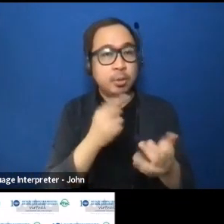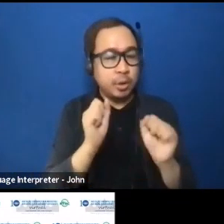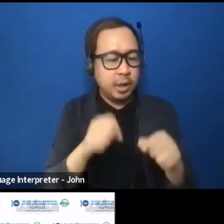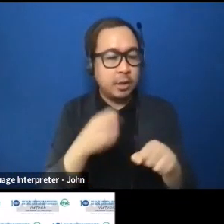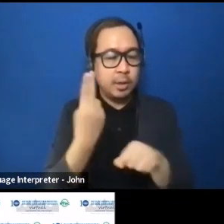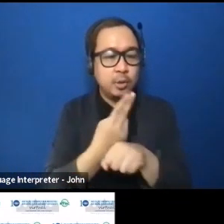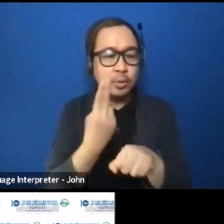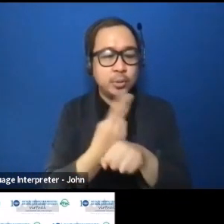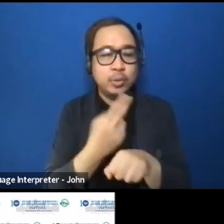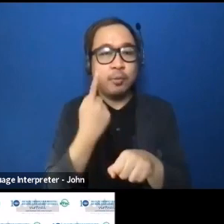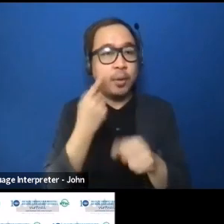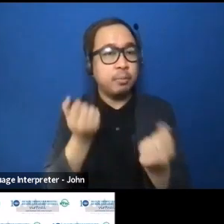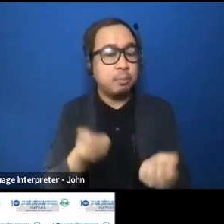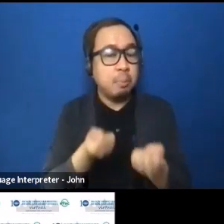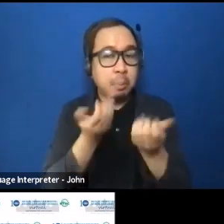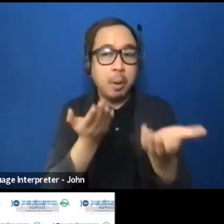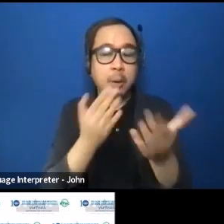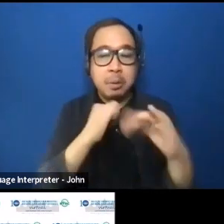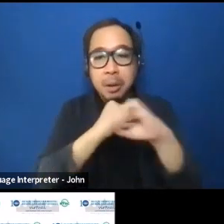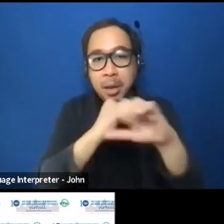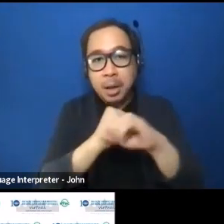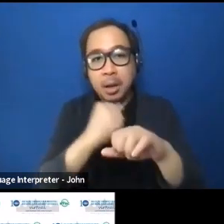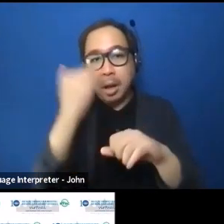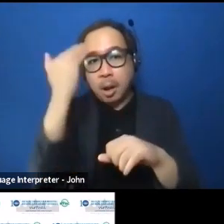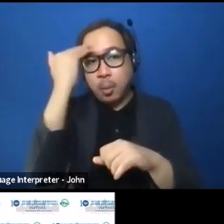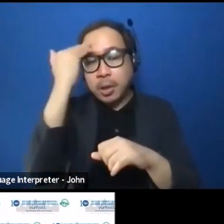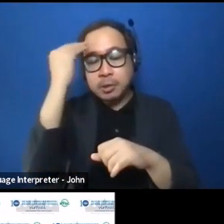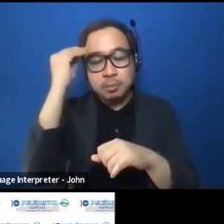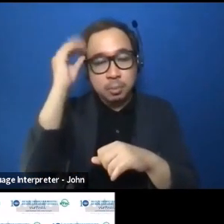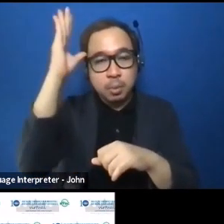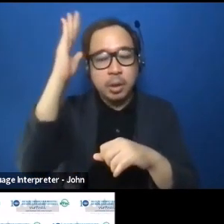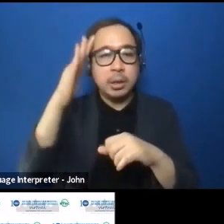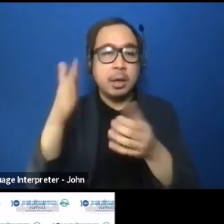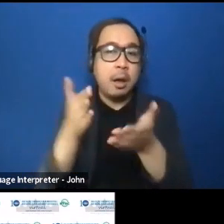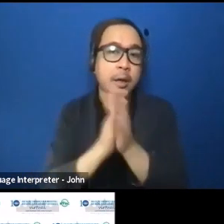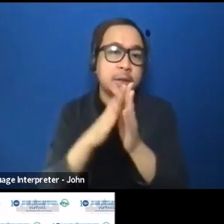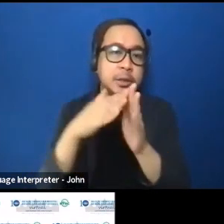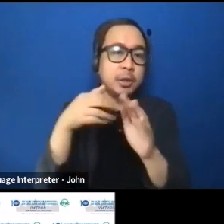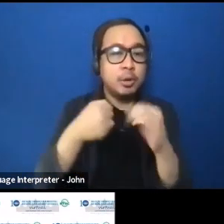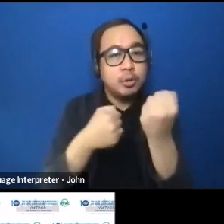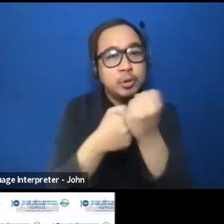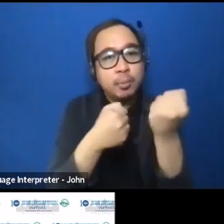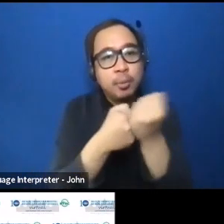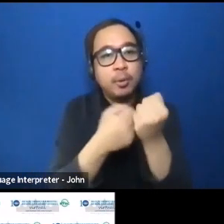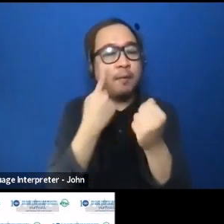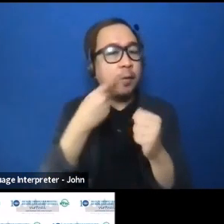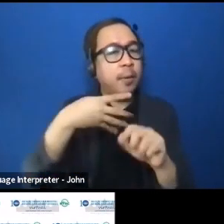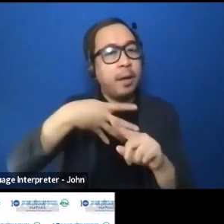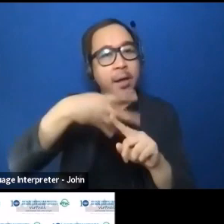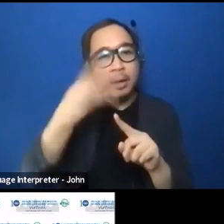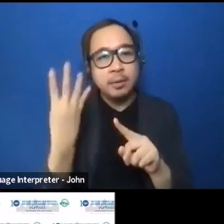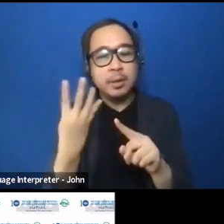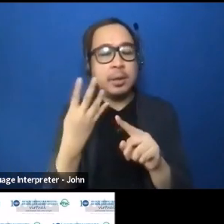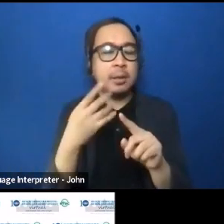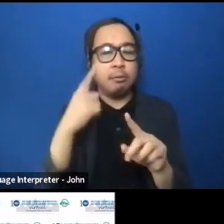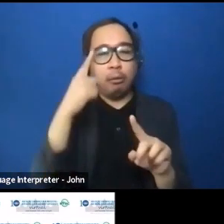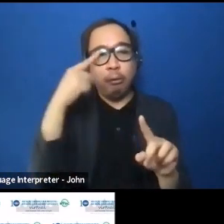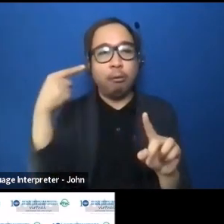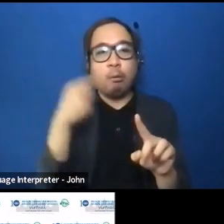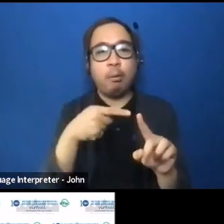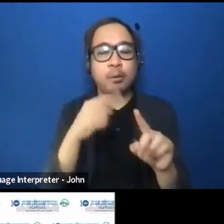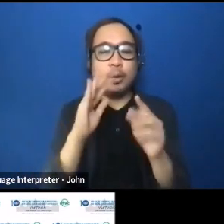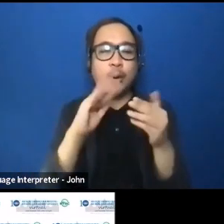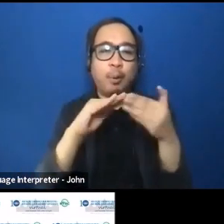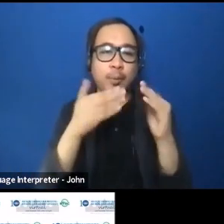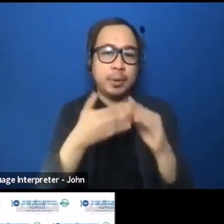raise public awareness and get the support for the cause of the LGBT community.